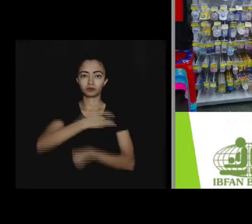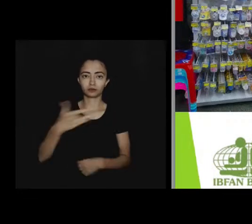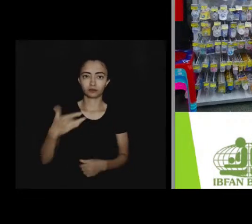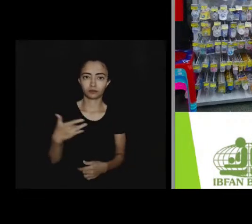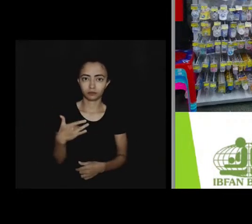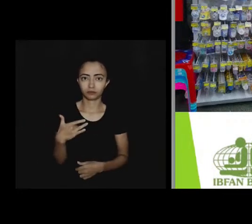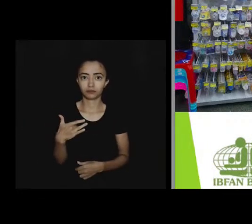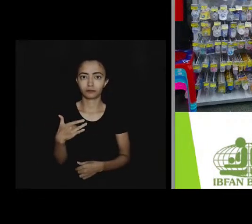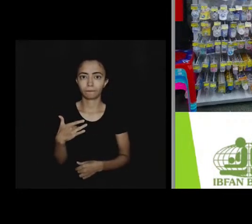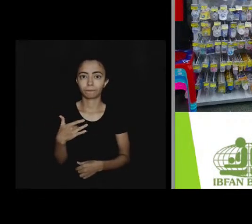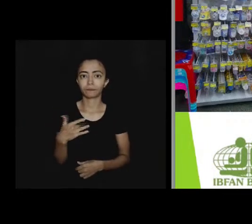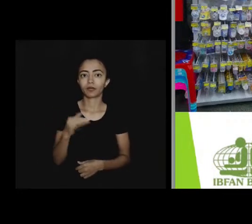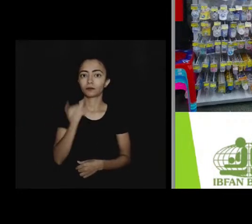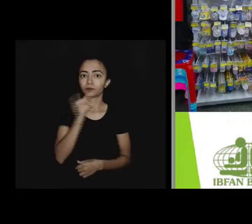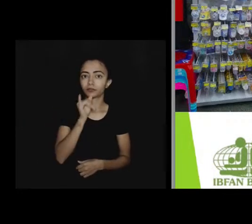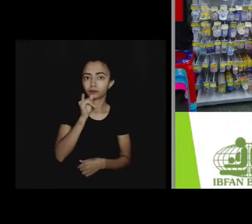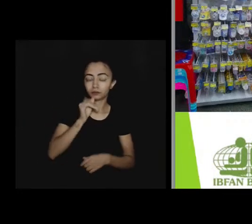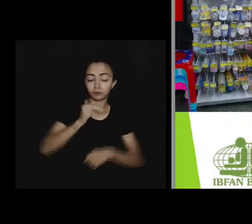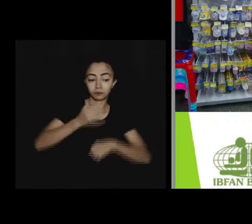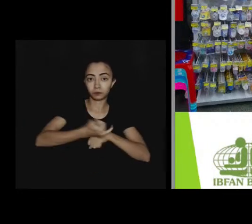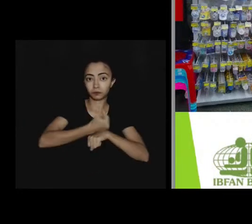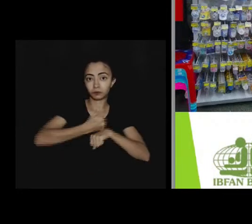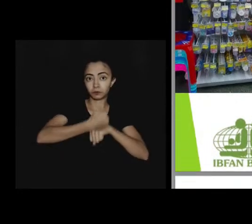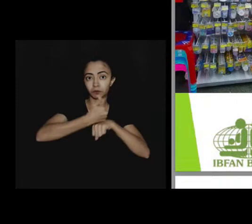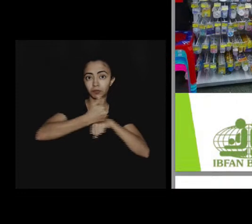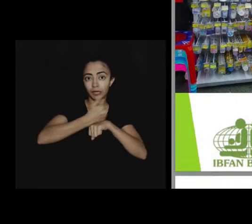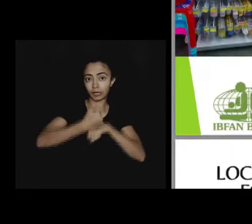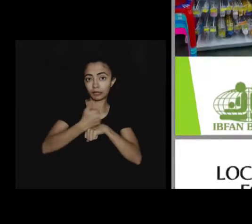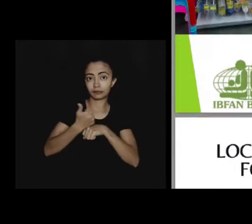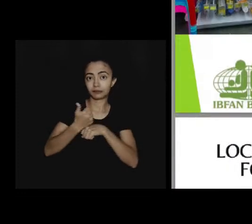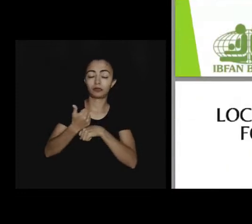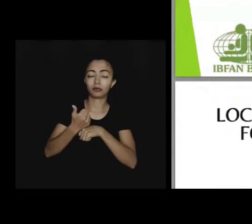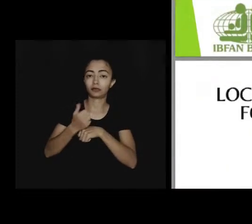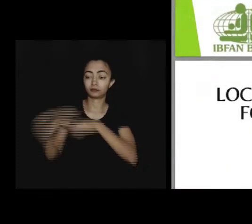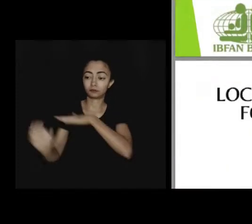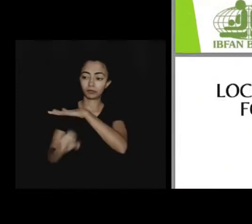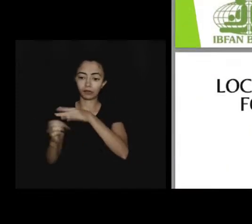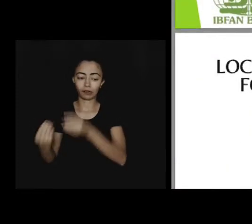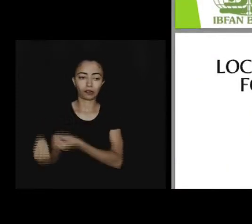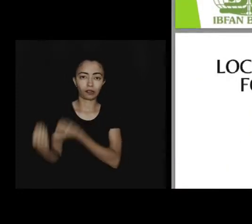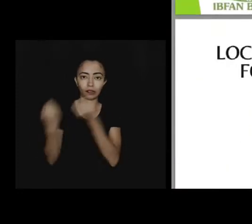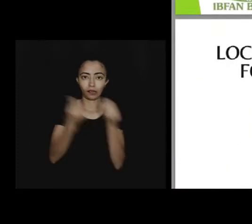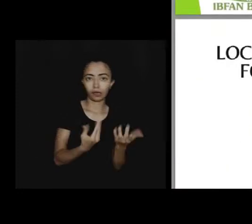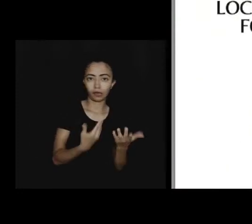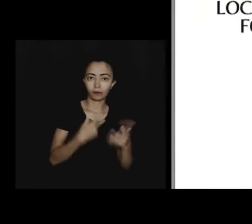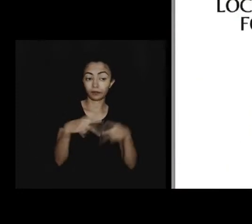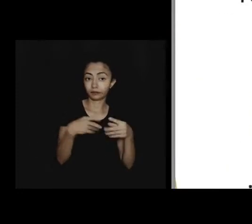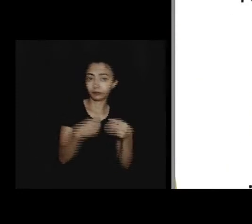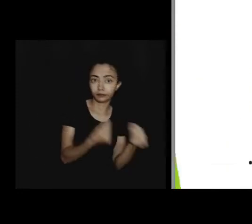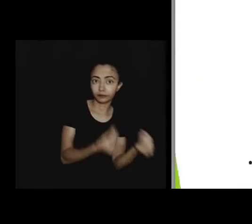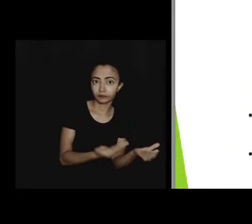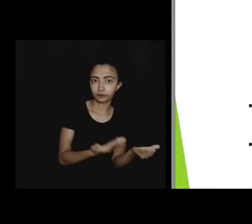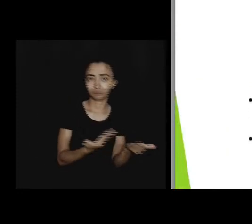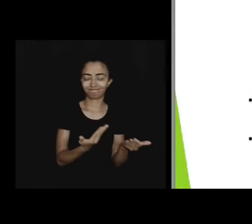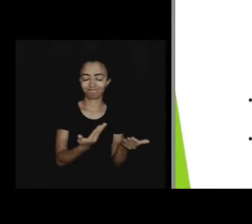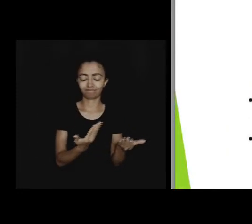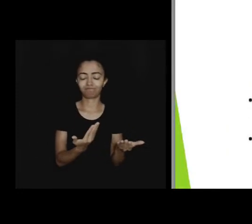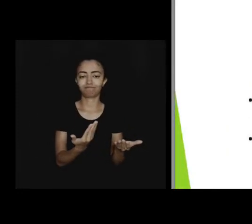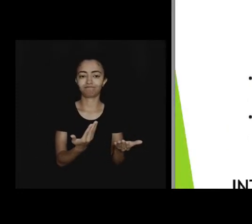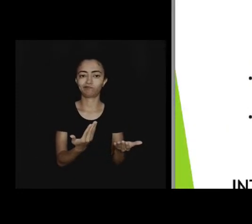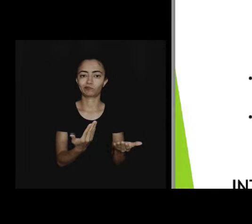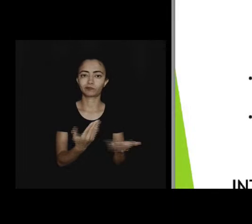receiving donations, gifts, and the labeling that is inadequate in the